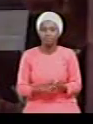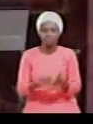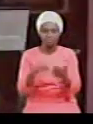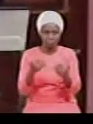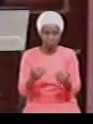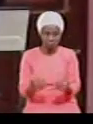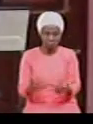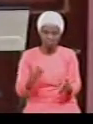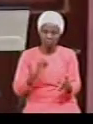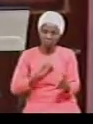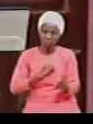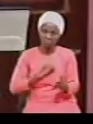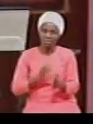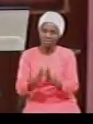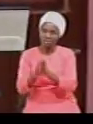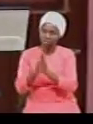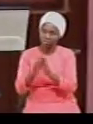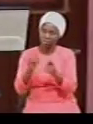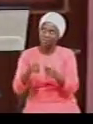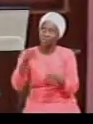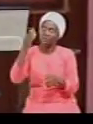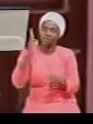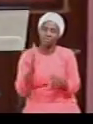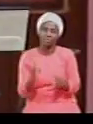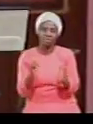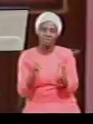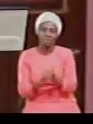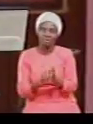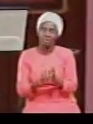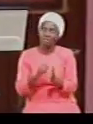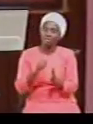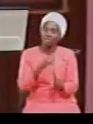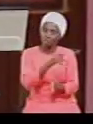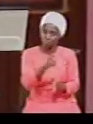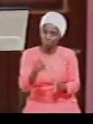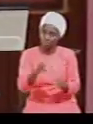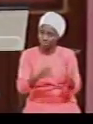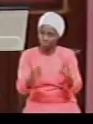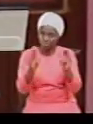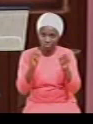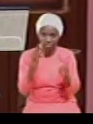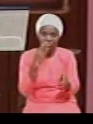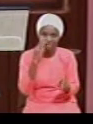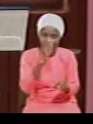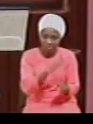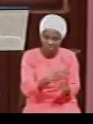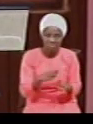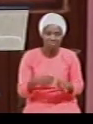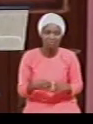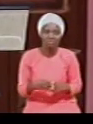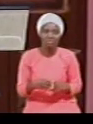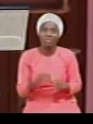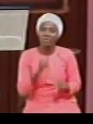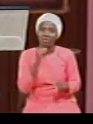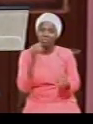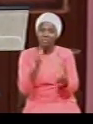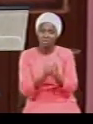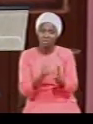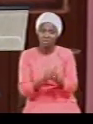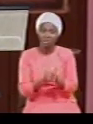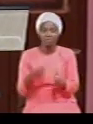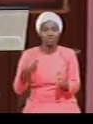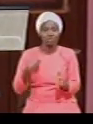Now I pray to God that ye do no evil, not that